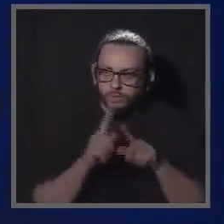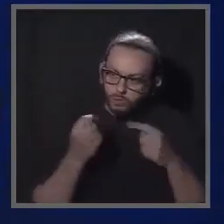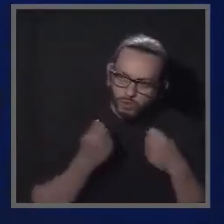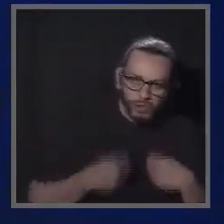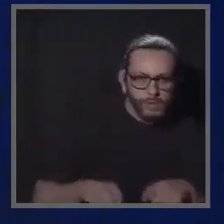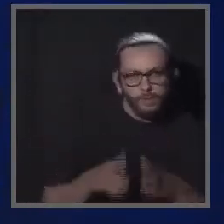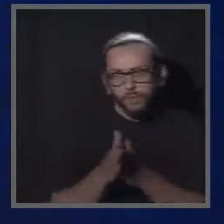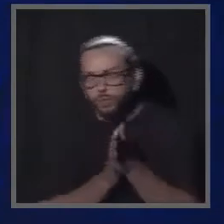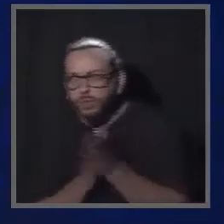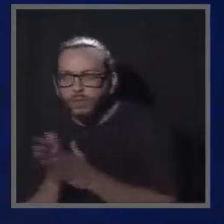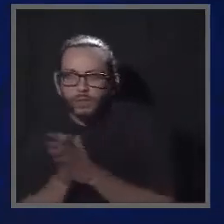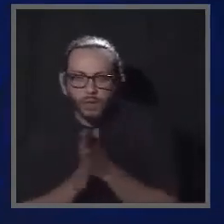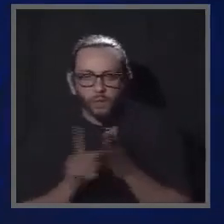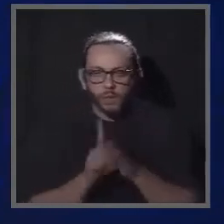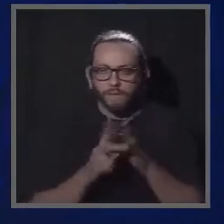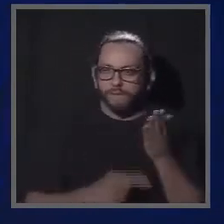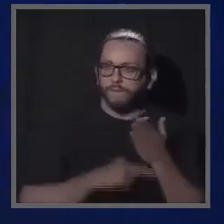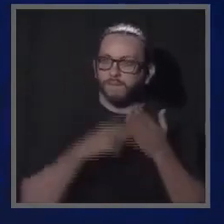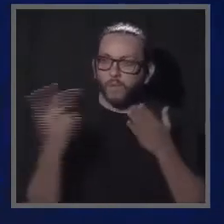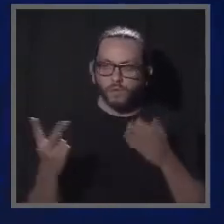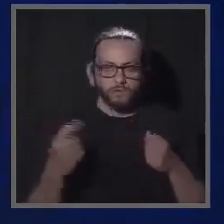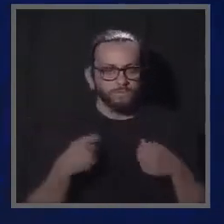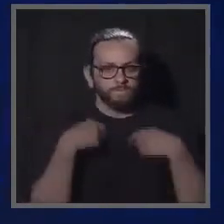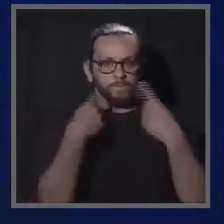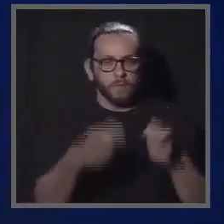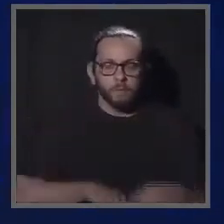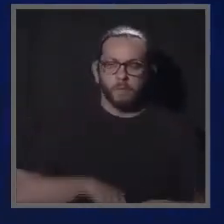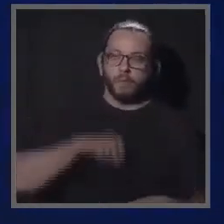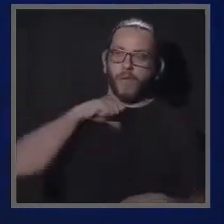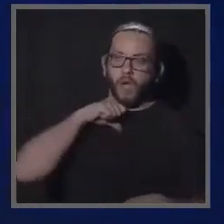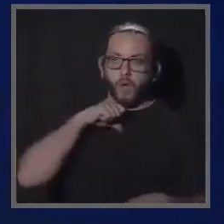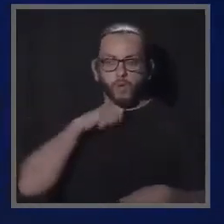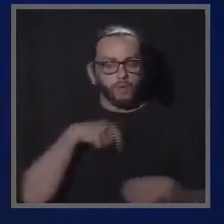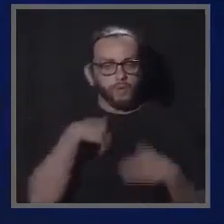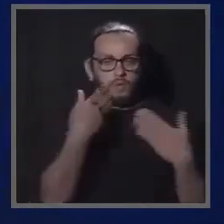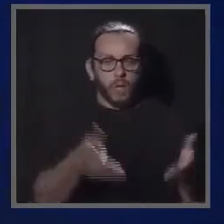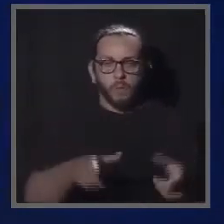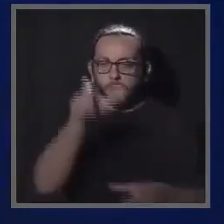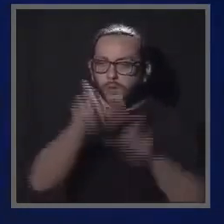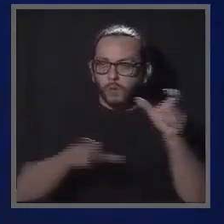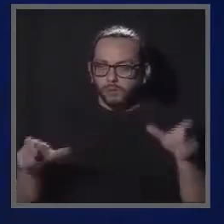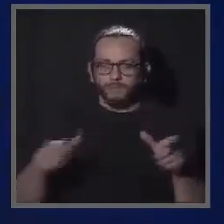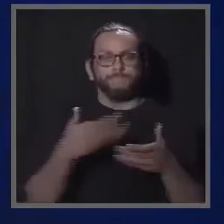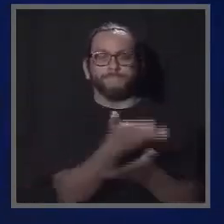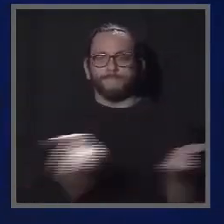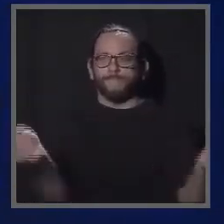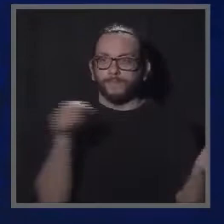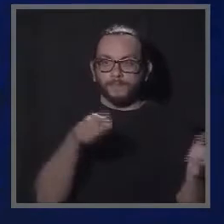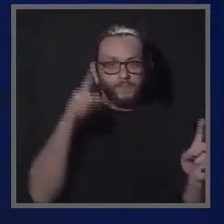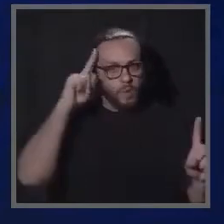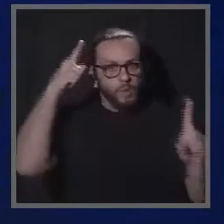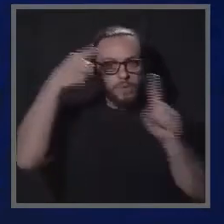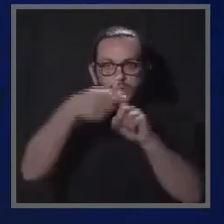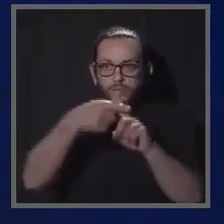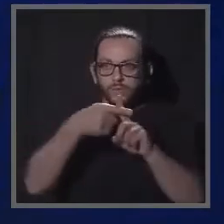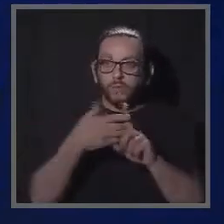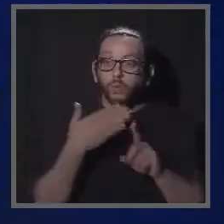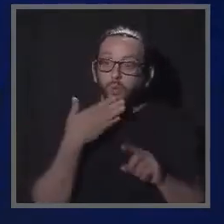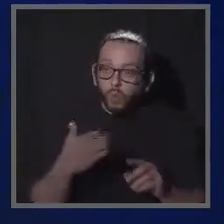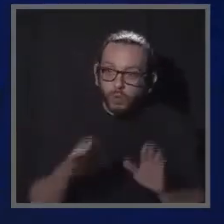and decision-making power to all citizens. And as well to create the conditions for the exercise of